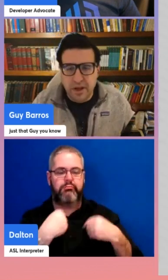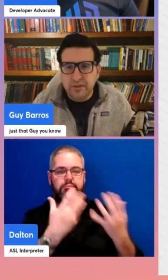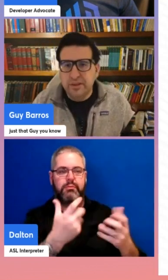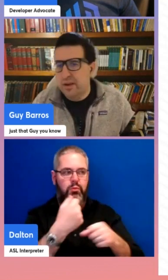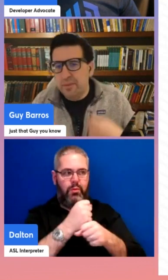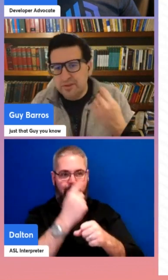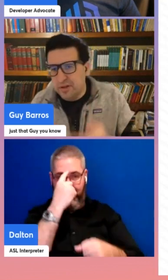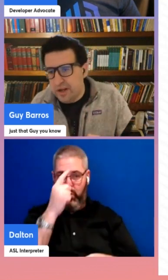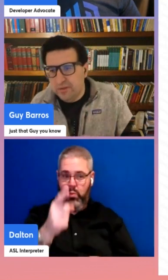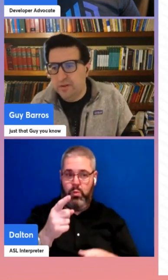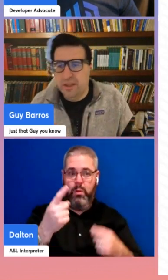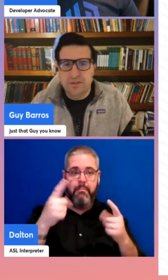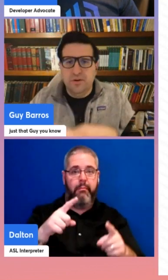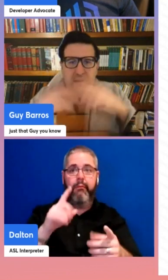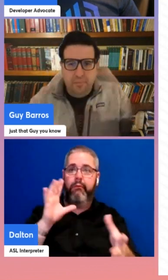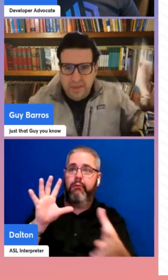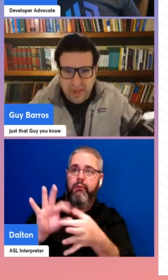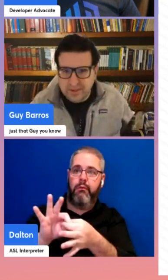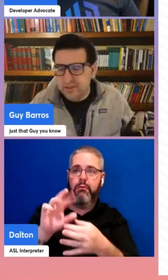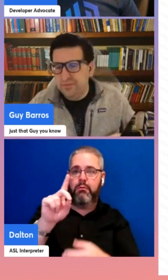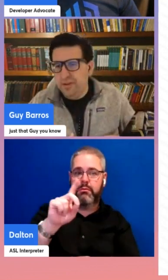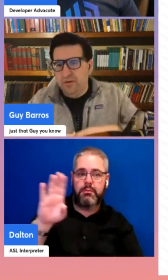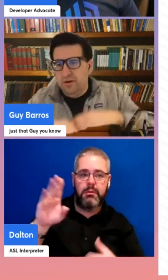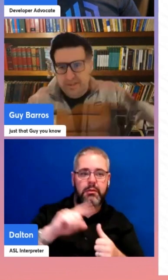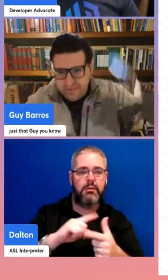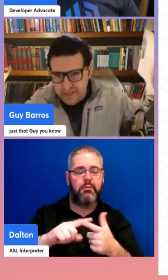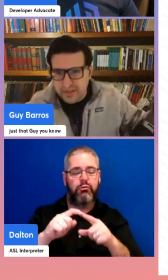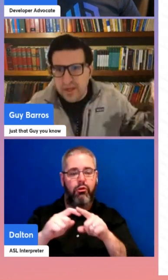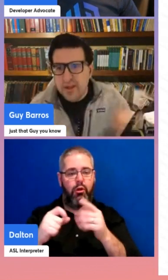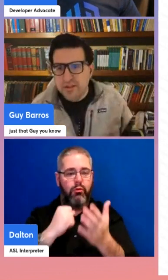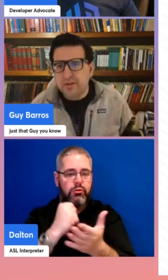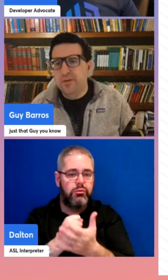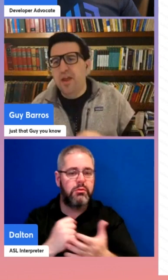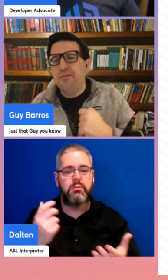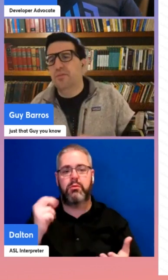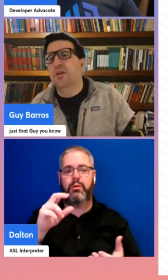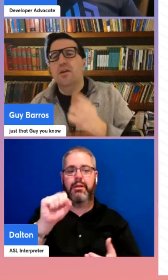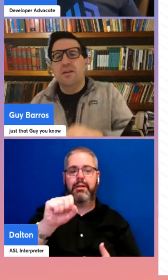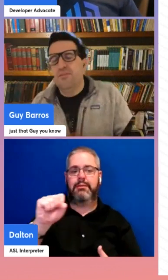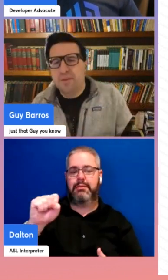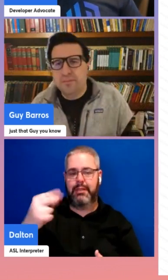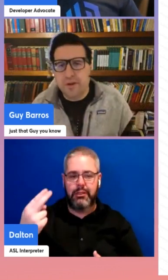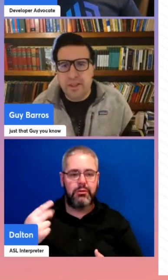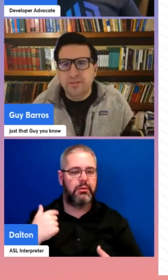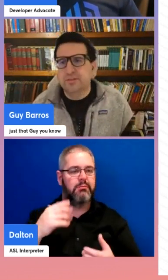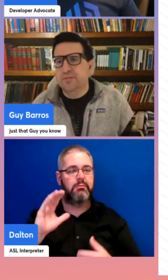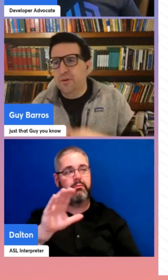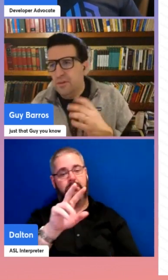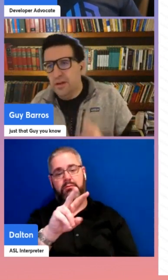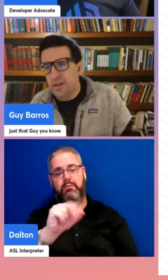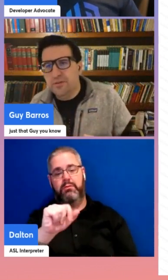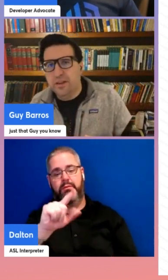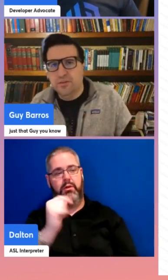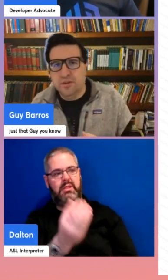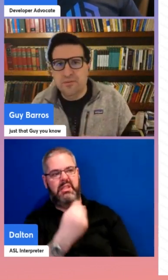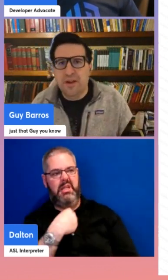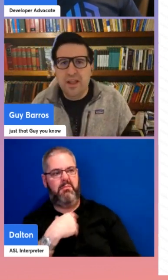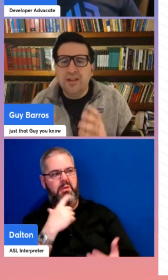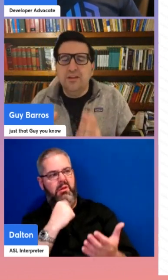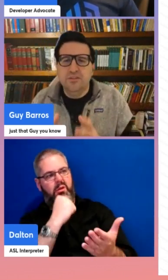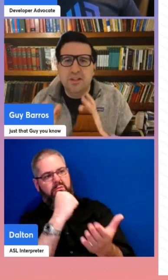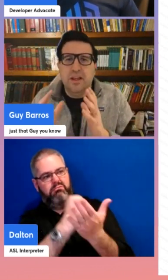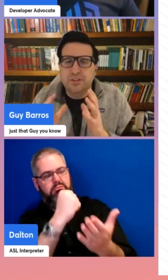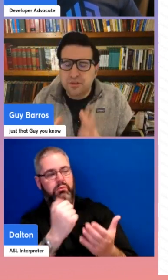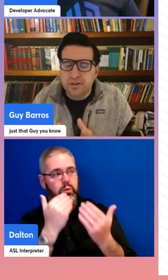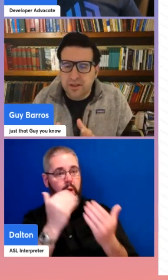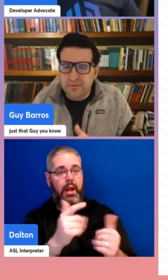when you want to connect a database or a cloud credential or a PKI certificate or SSH, just go, hey, Vault, give me some credentials, and Vault are going to create those on the fly,